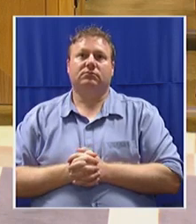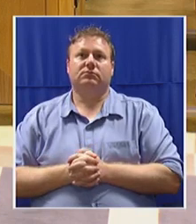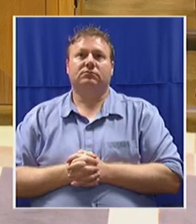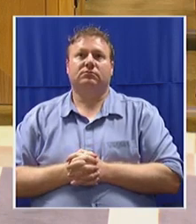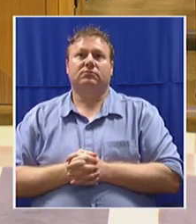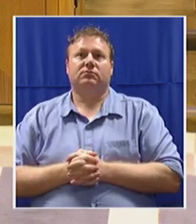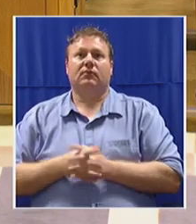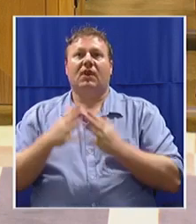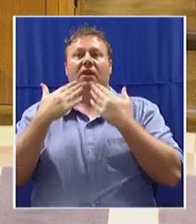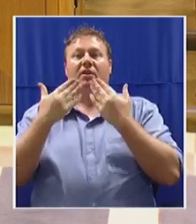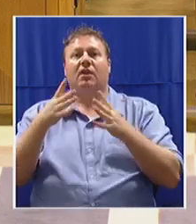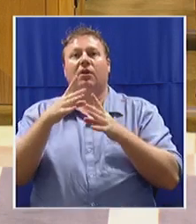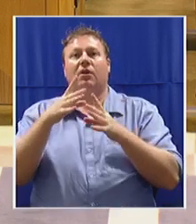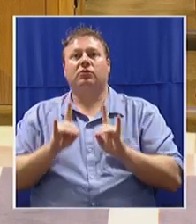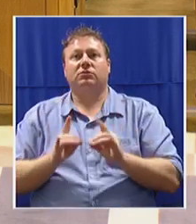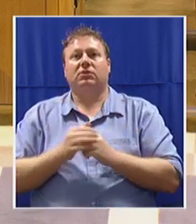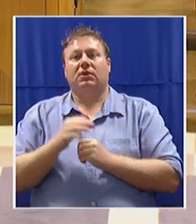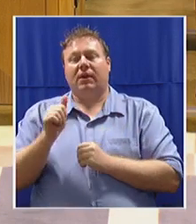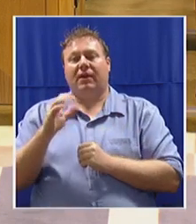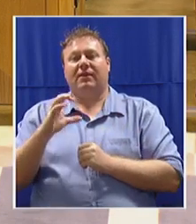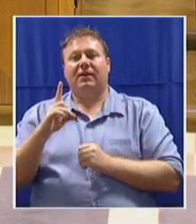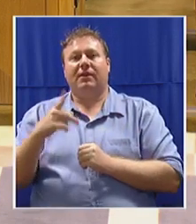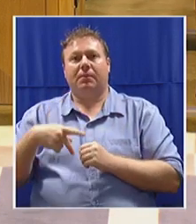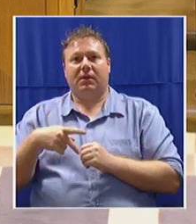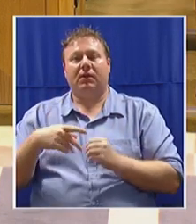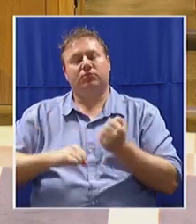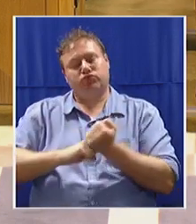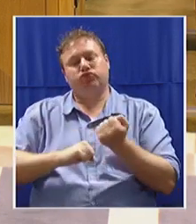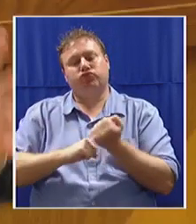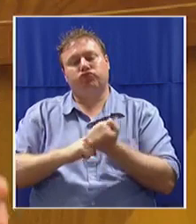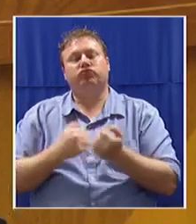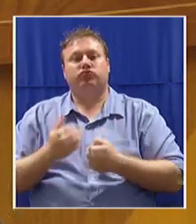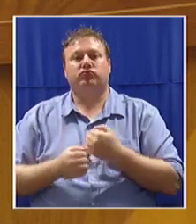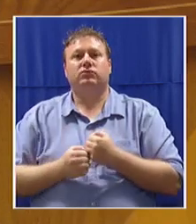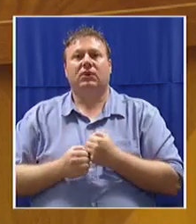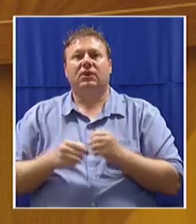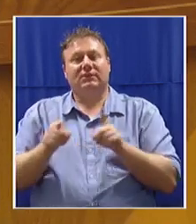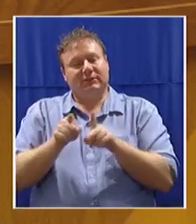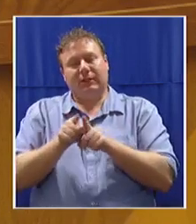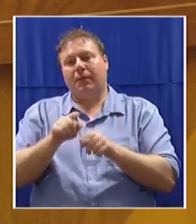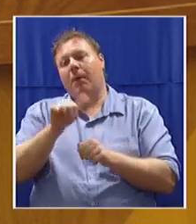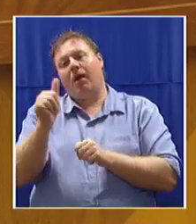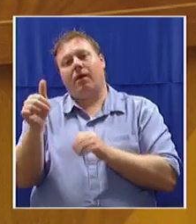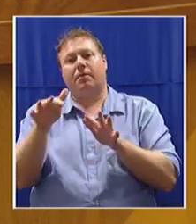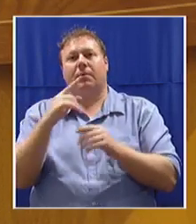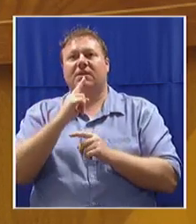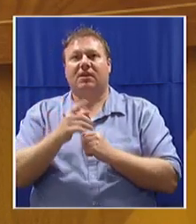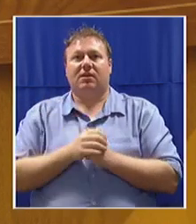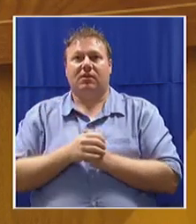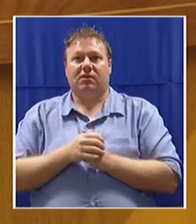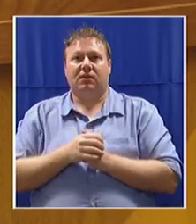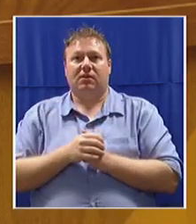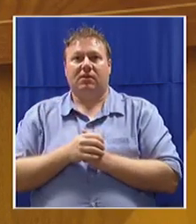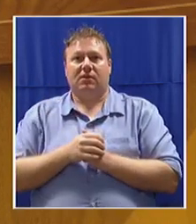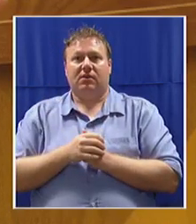Thank you, House Chair. The ACDP supports this motion, and again, as other speakers have indicated, it must be read with the